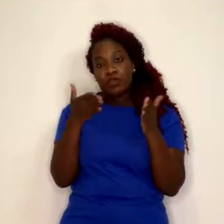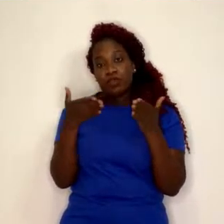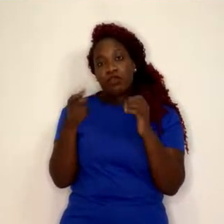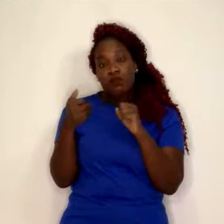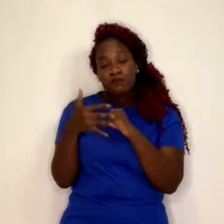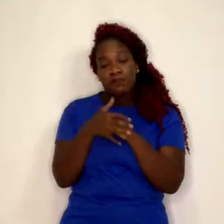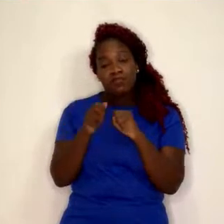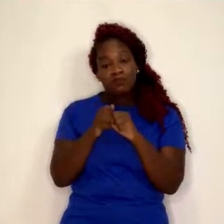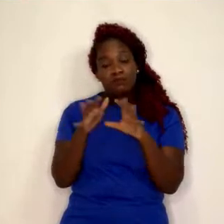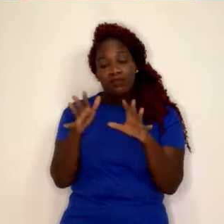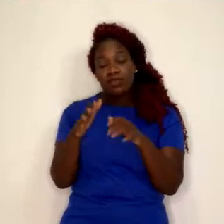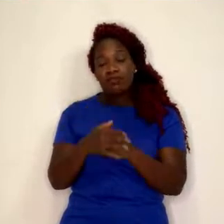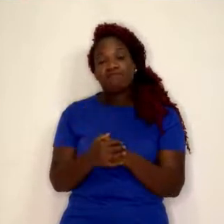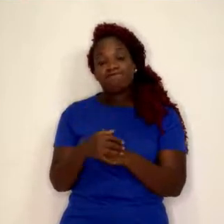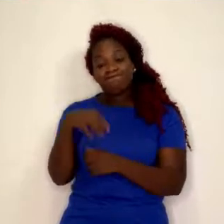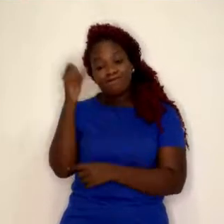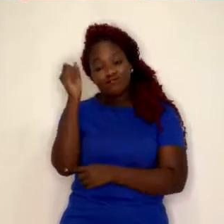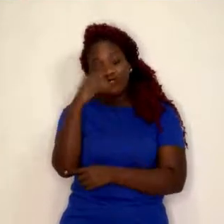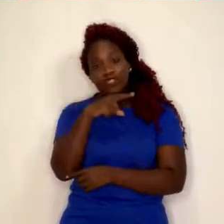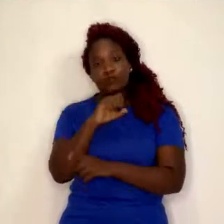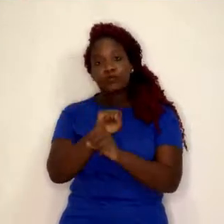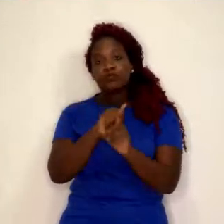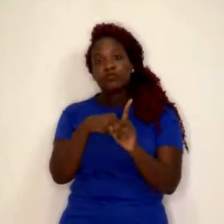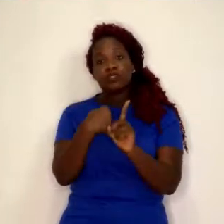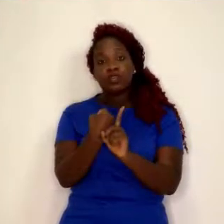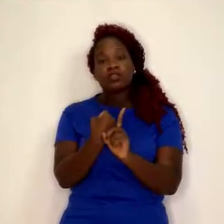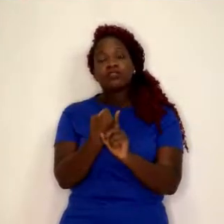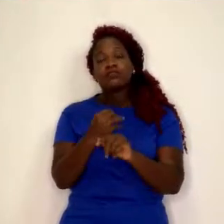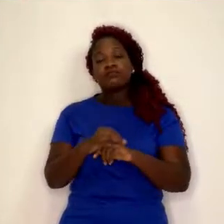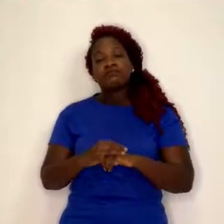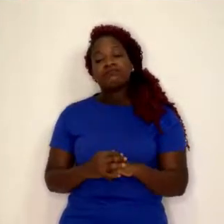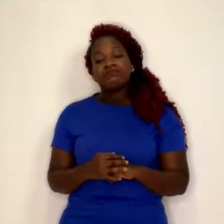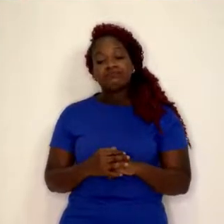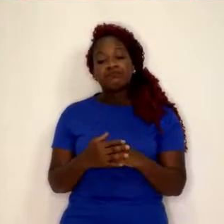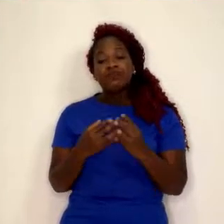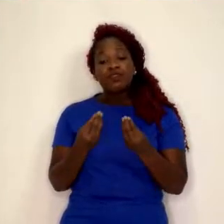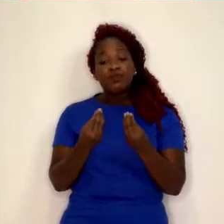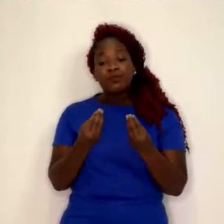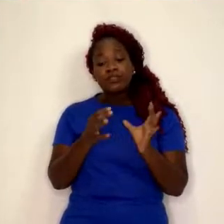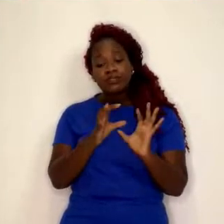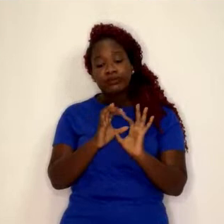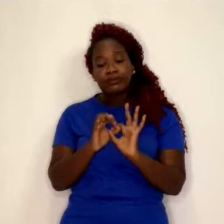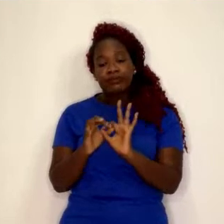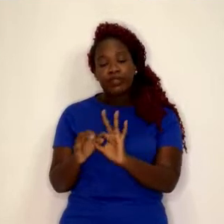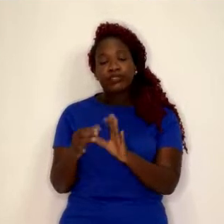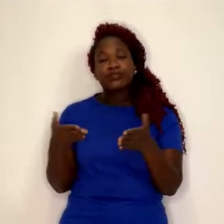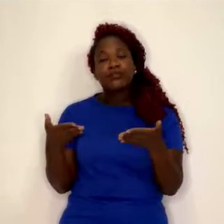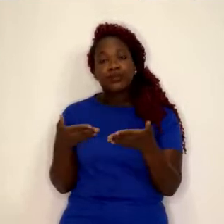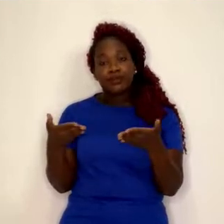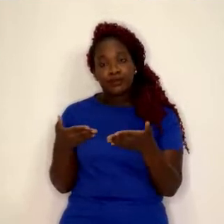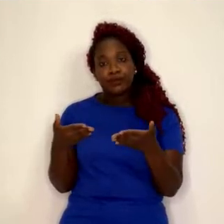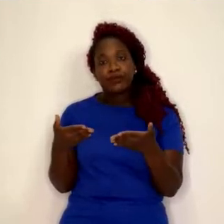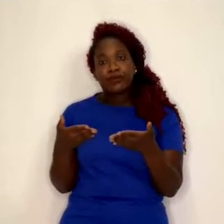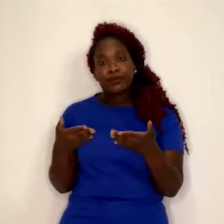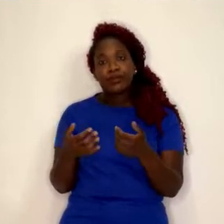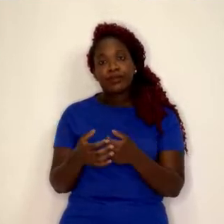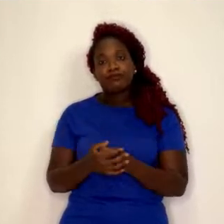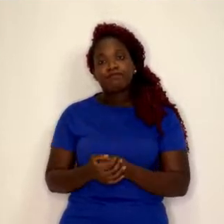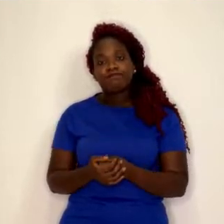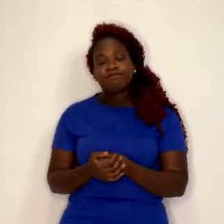500,000 deaths, which means a lot for our society in terms of what this moment means,